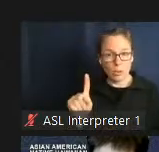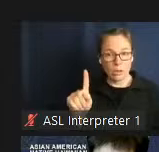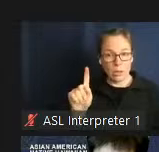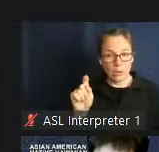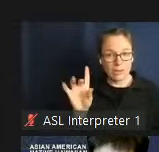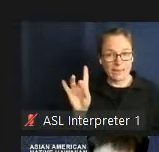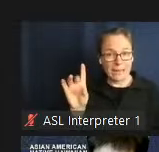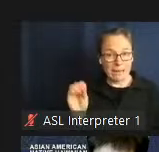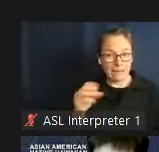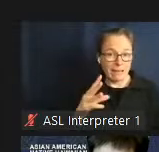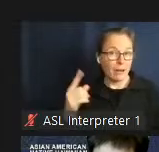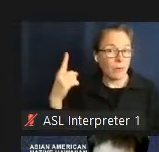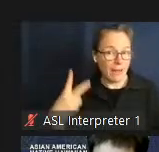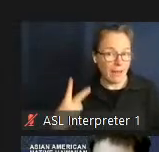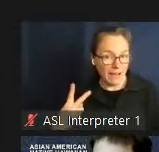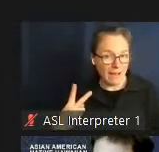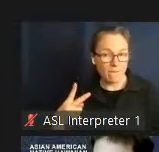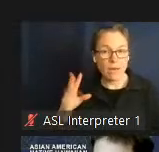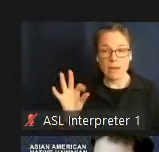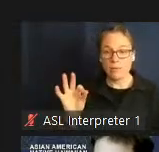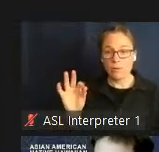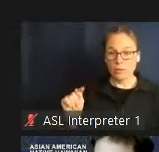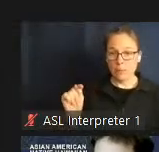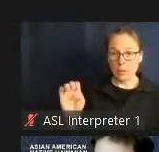180.5 full-time equivalent staff